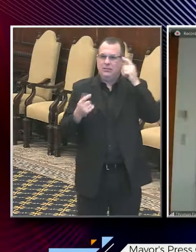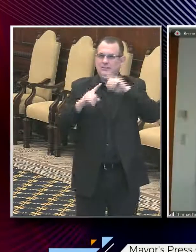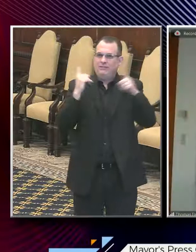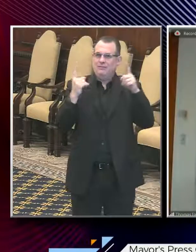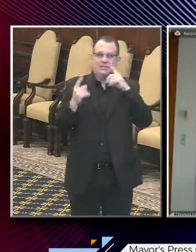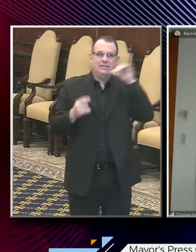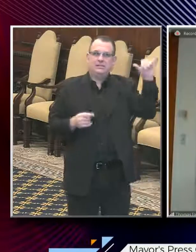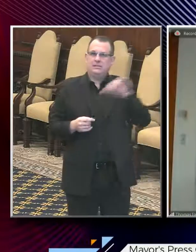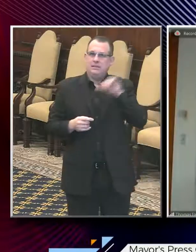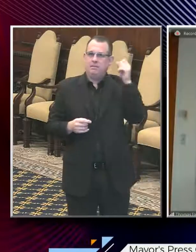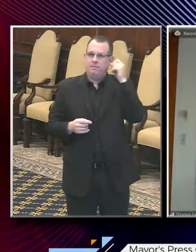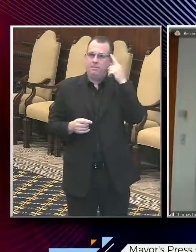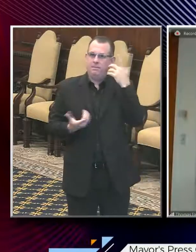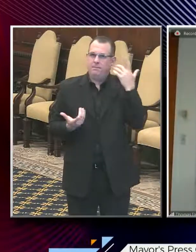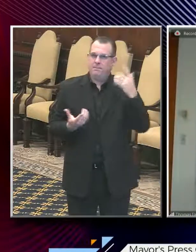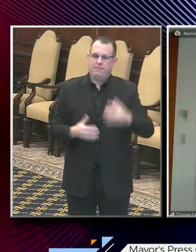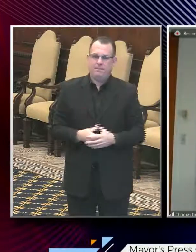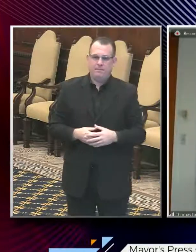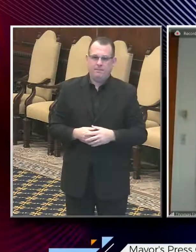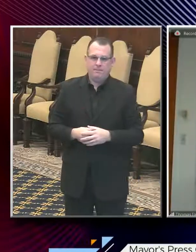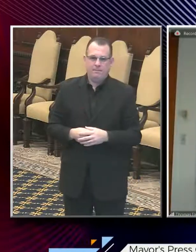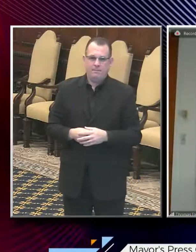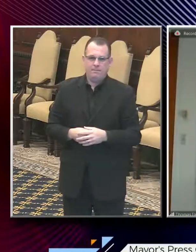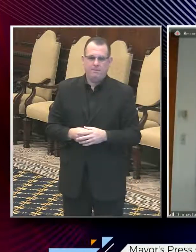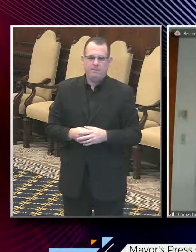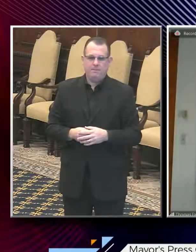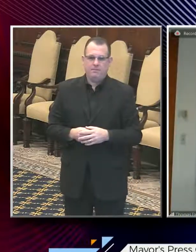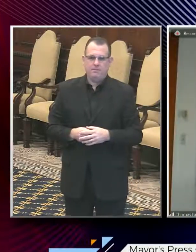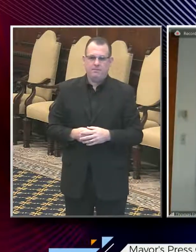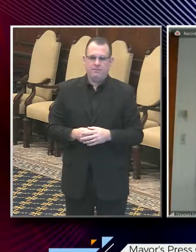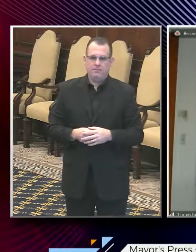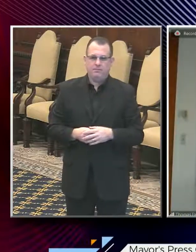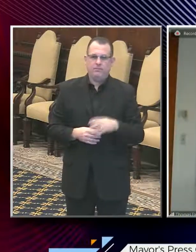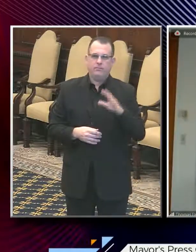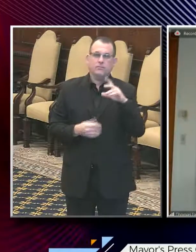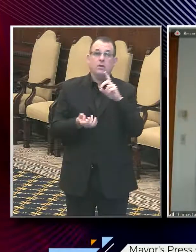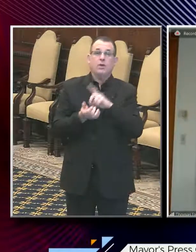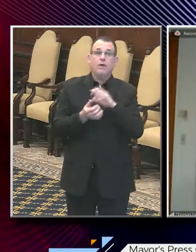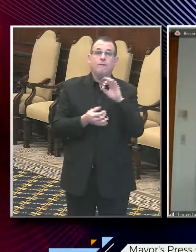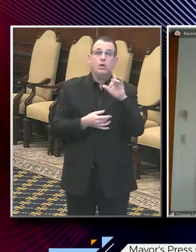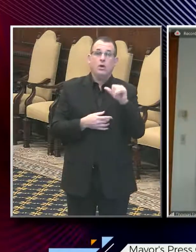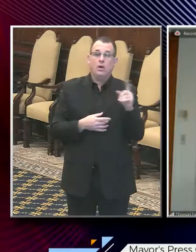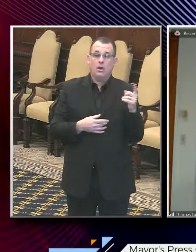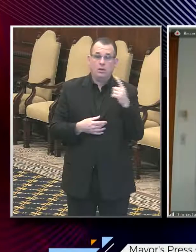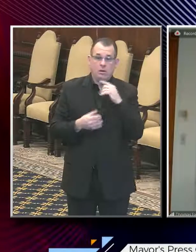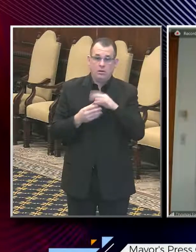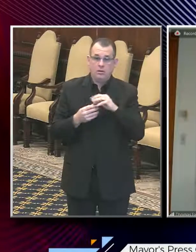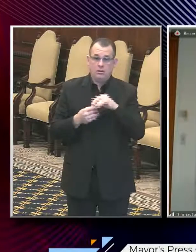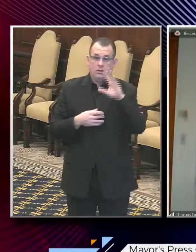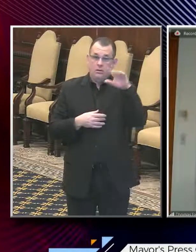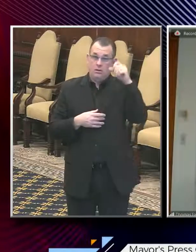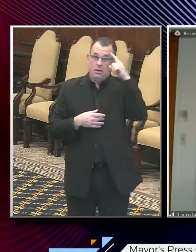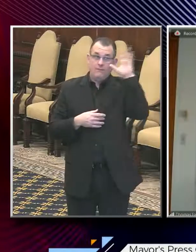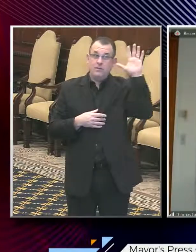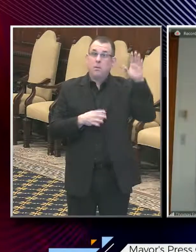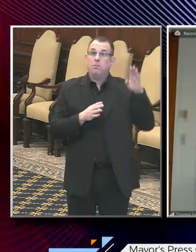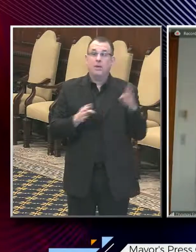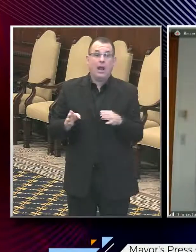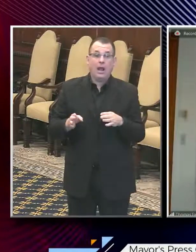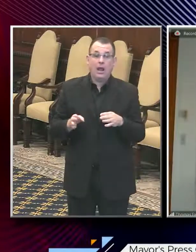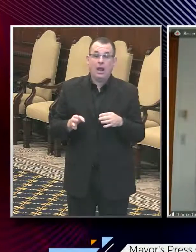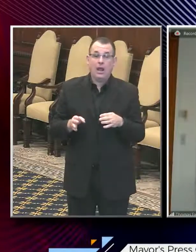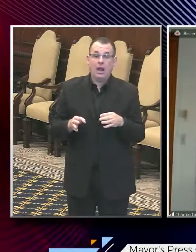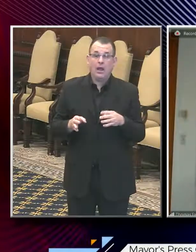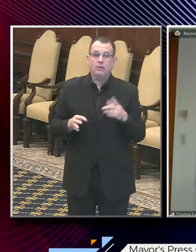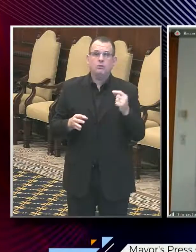I'll just add that the governor's plan is, paints things in very broad strokes. And I think that there's a lot of questions about what exactly would be